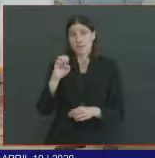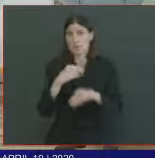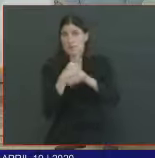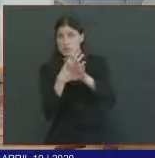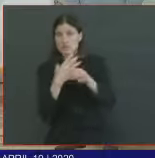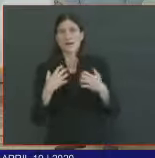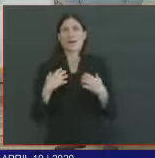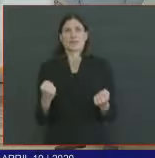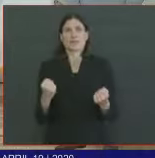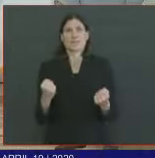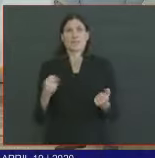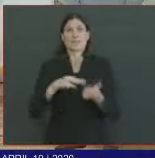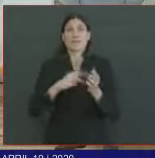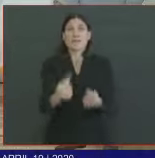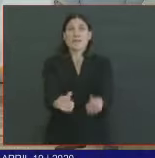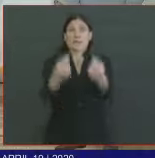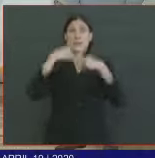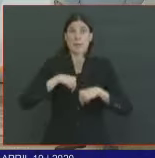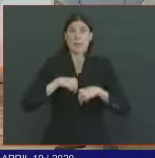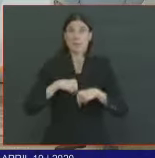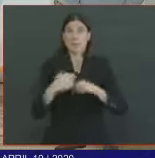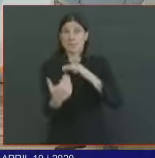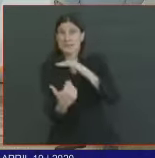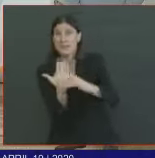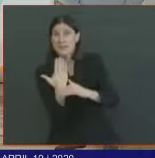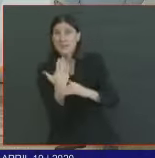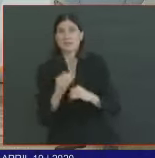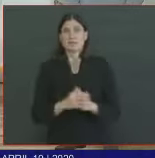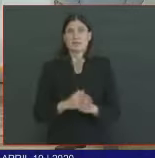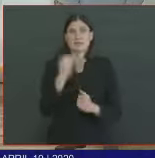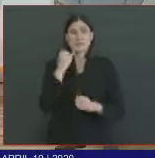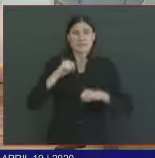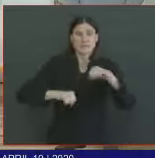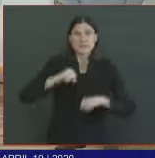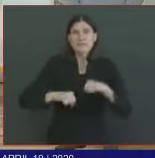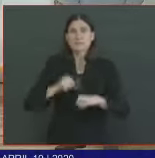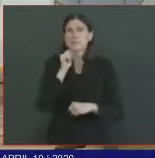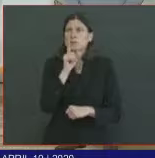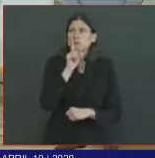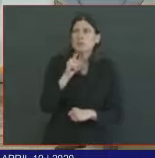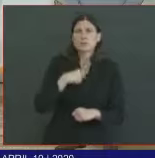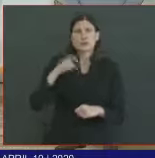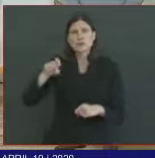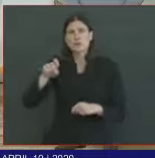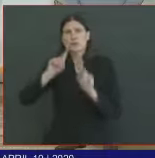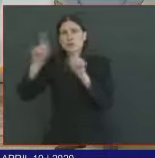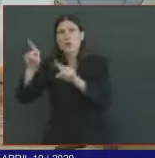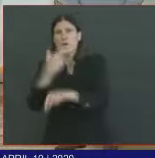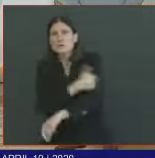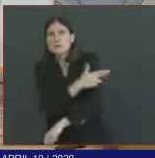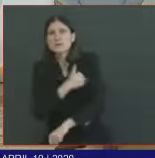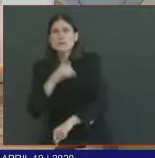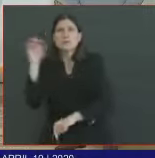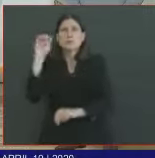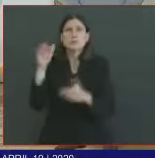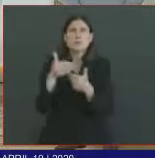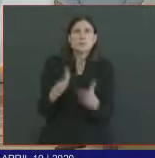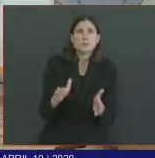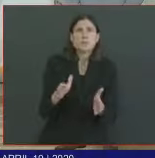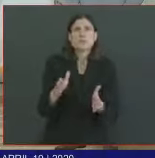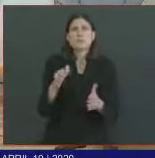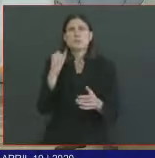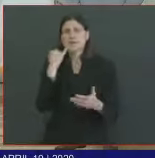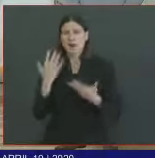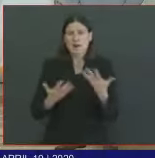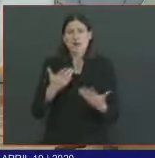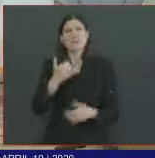open here. And, you know, I think if you have questions about your health, that's really a great place to go. Your doctor is someone you trust, and you know, and they know you and